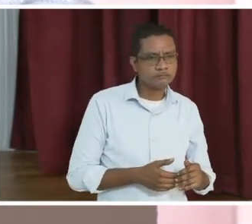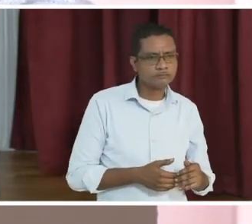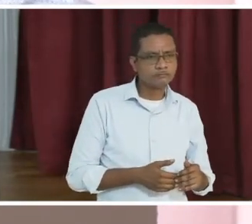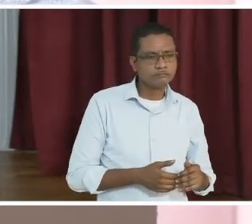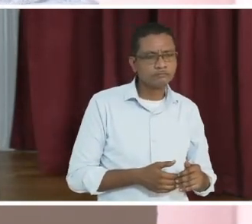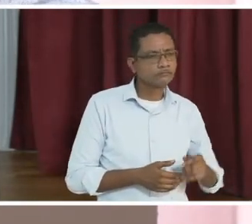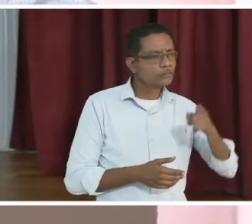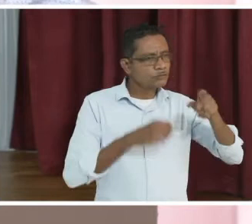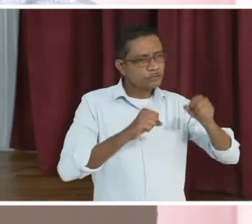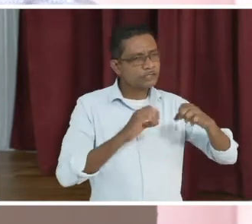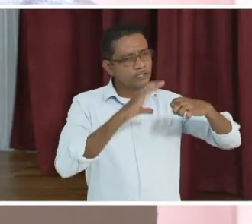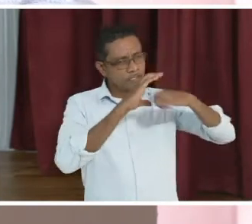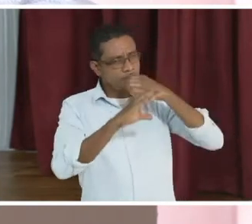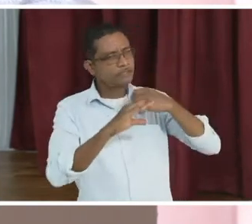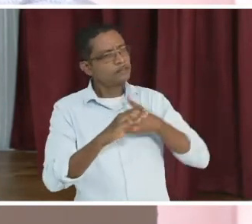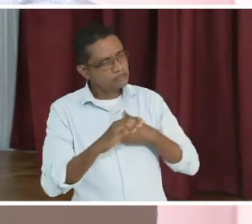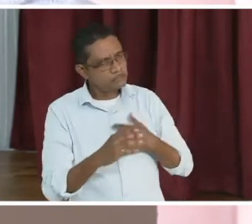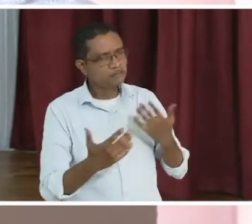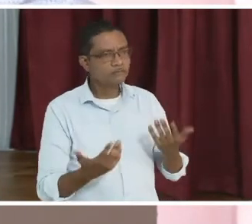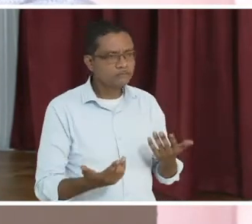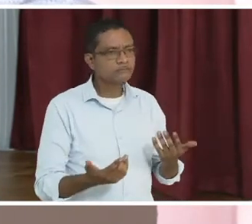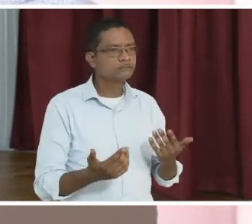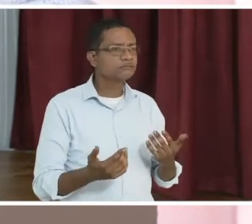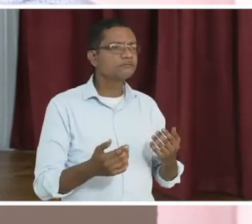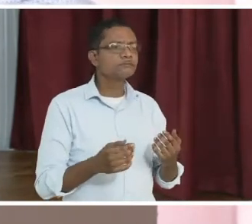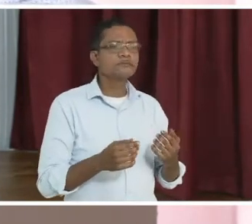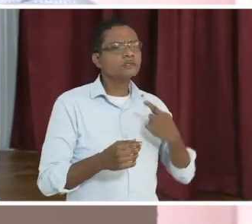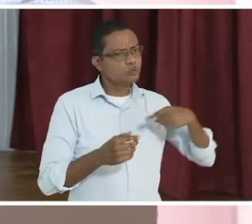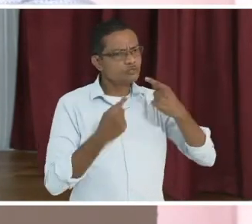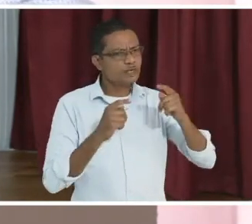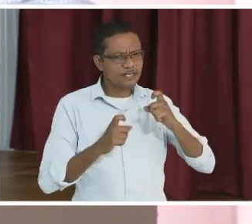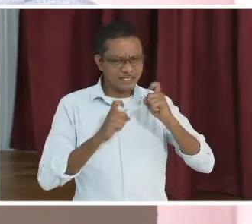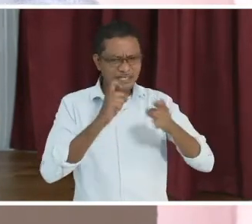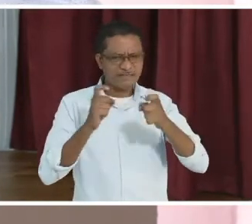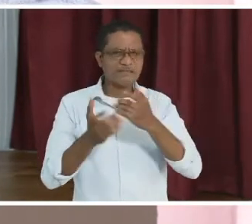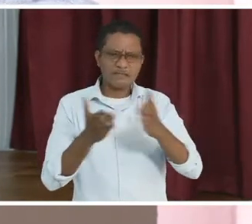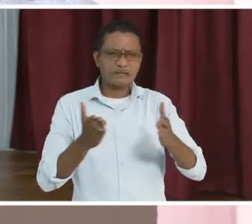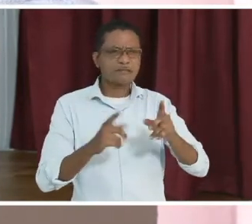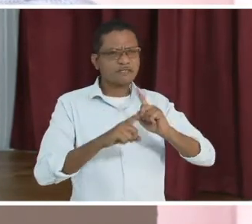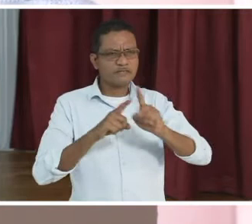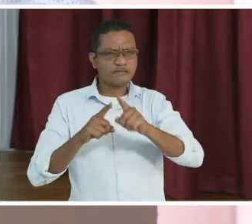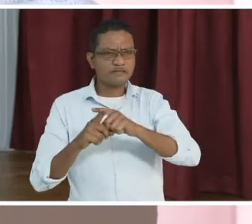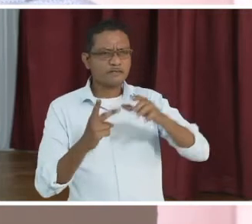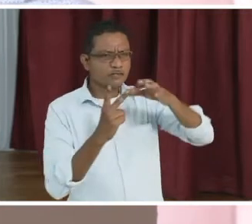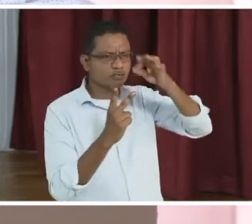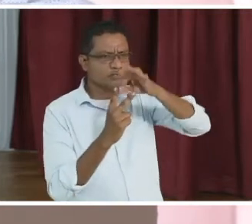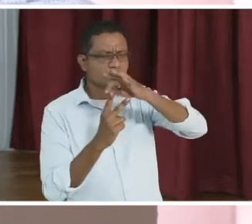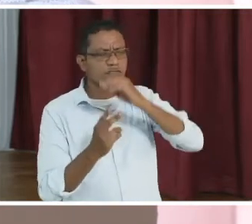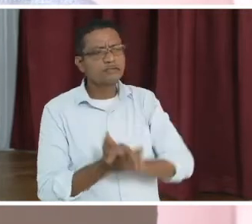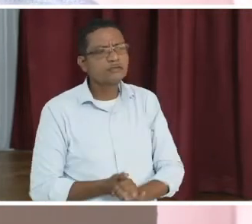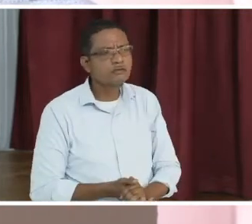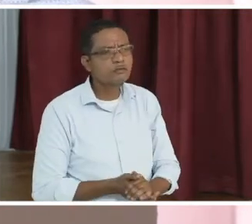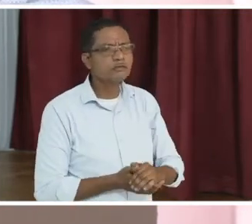email me, Mr. Ross can tell you. Yes. We try to give them options. Ms. Ross will speak on the guarantor